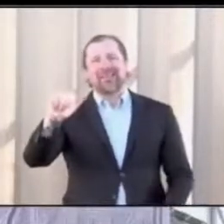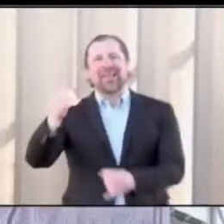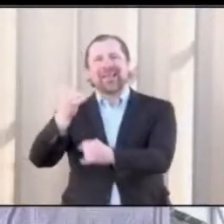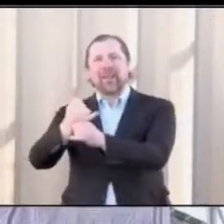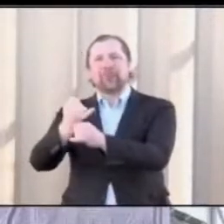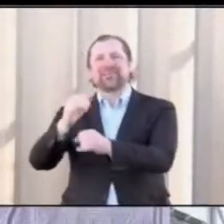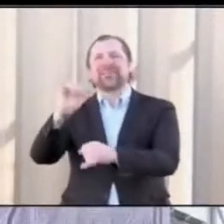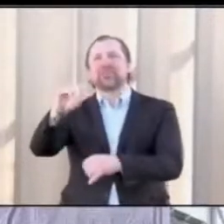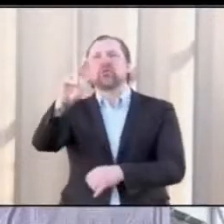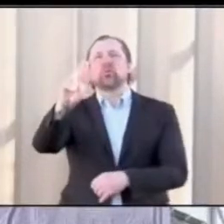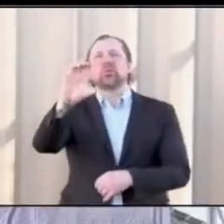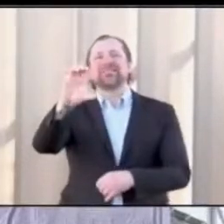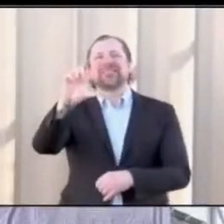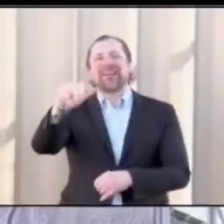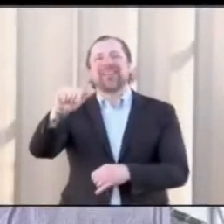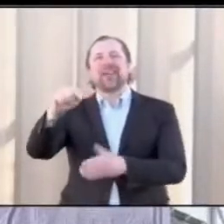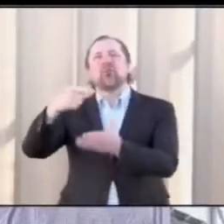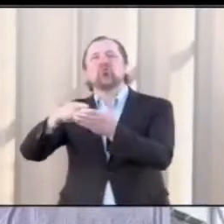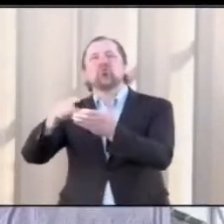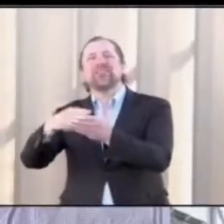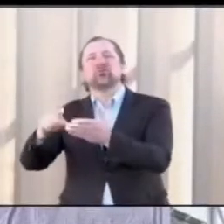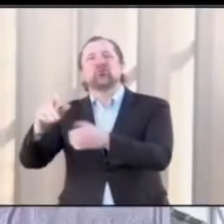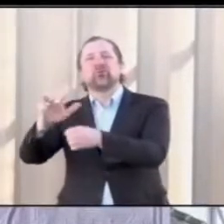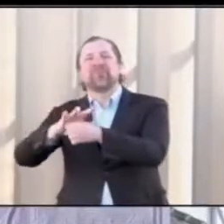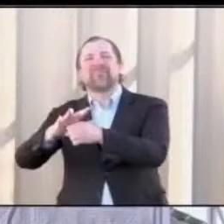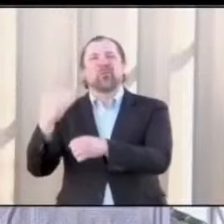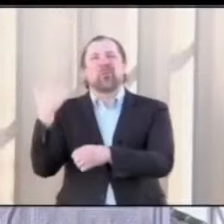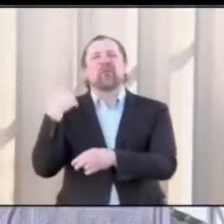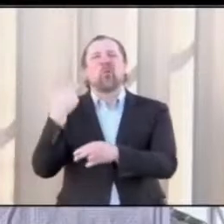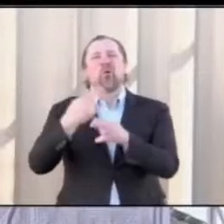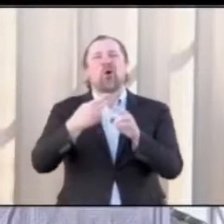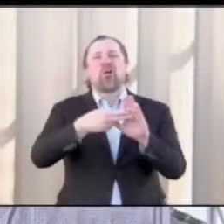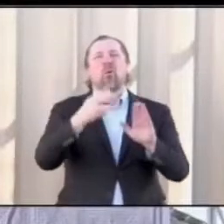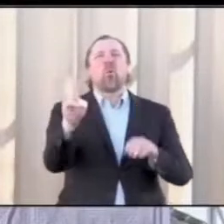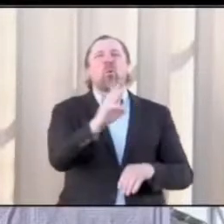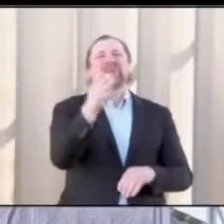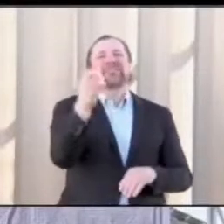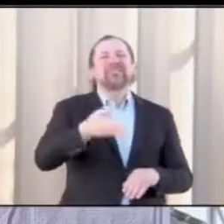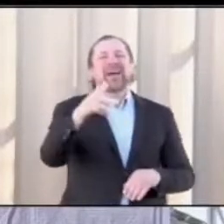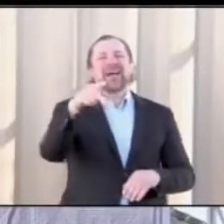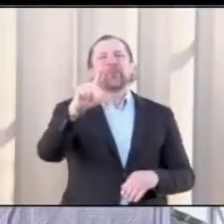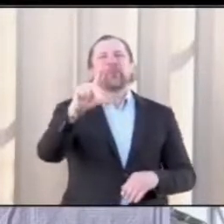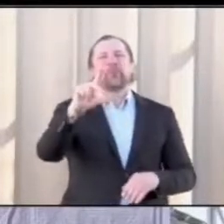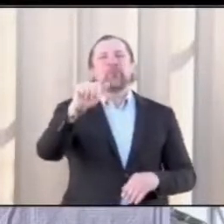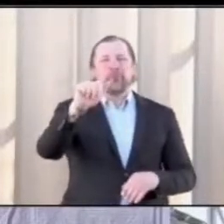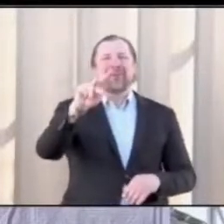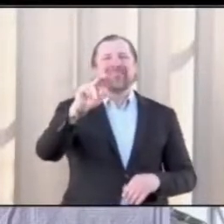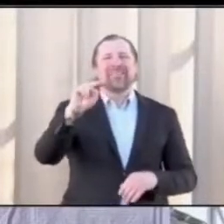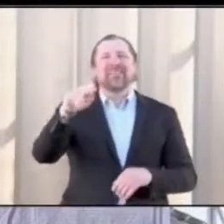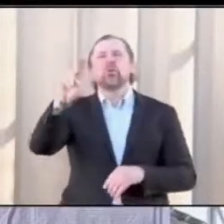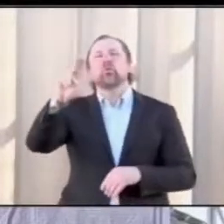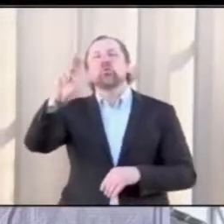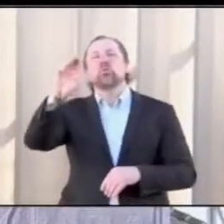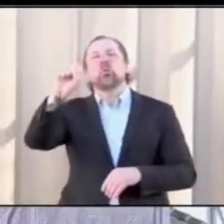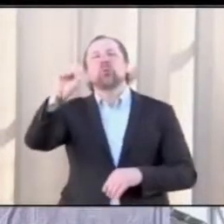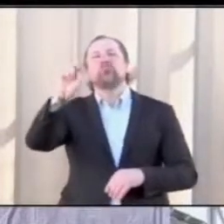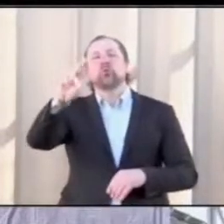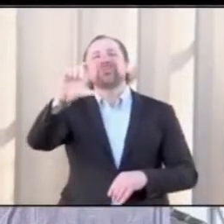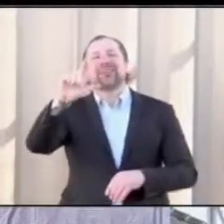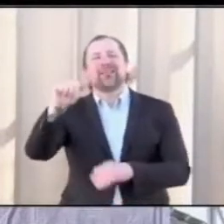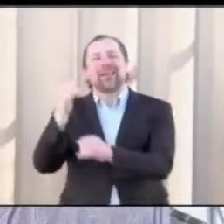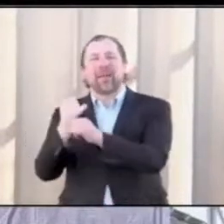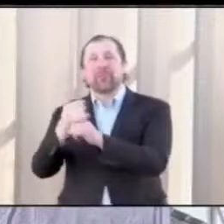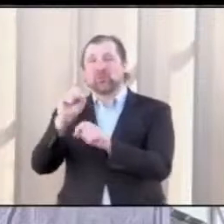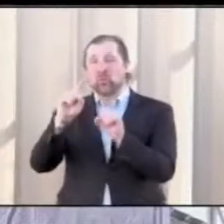Research Pavilion, formerly known as Westside Pavilion. You can go there this evening until 8